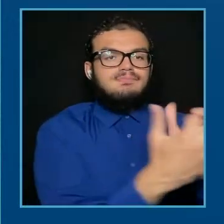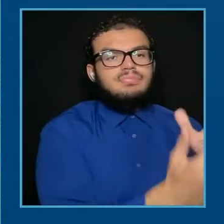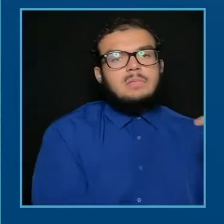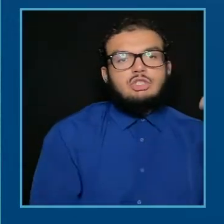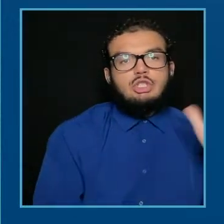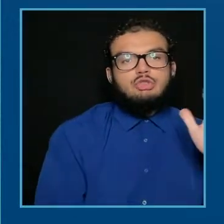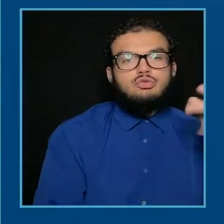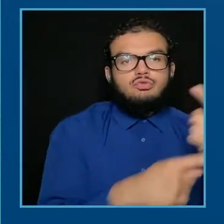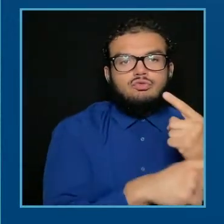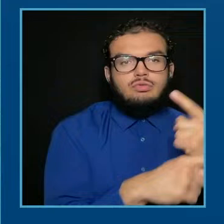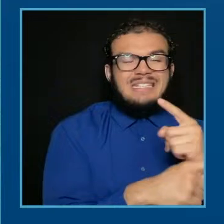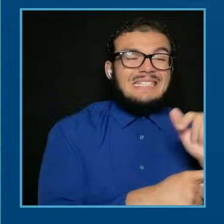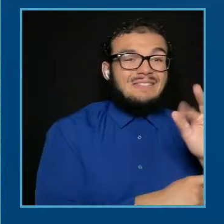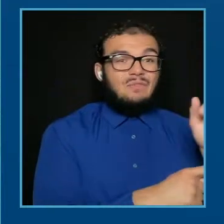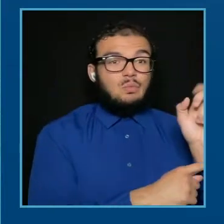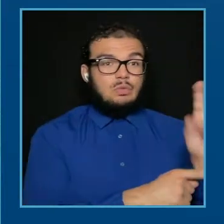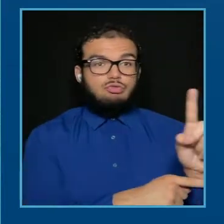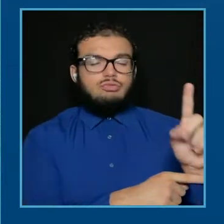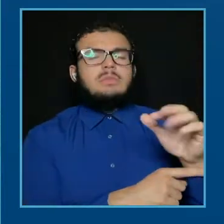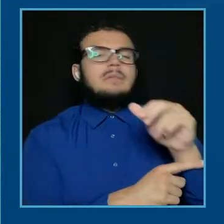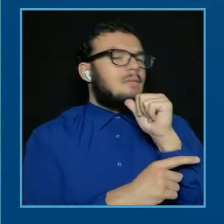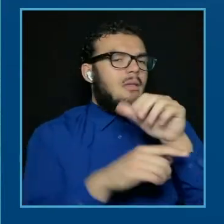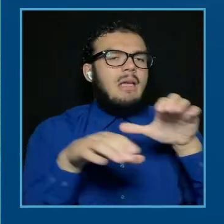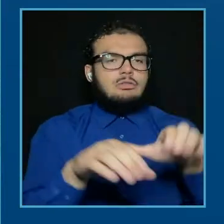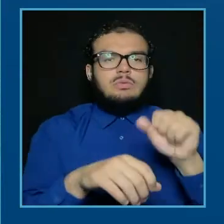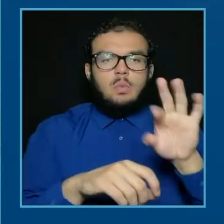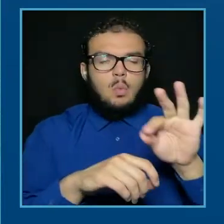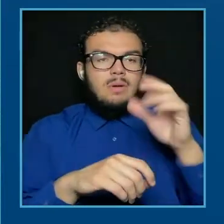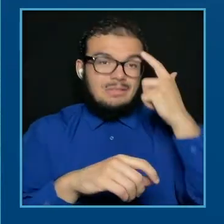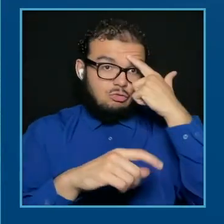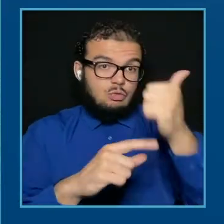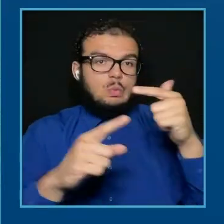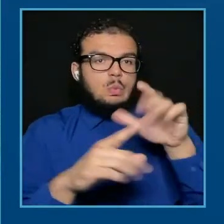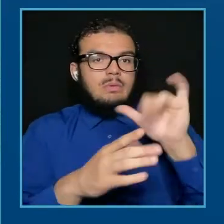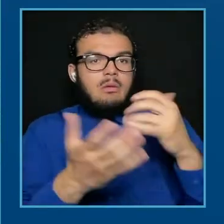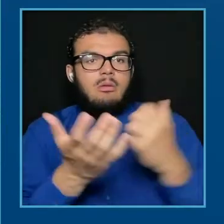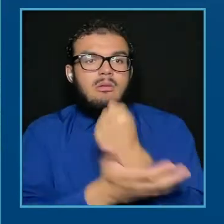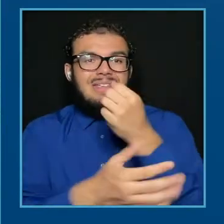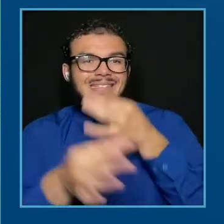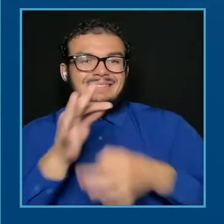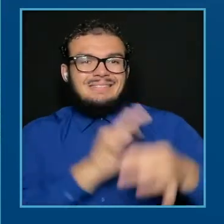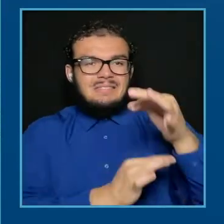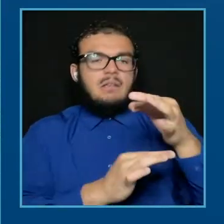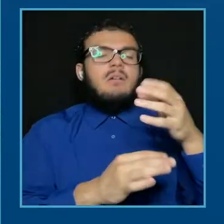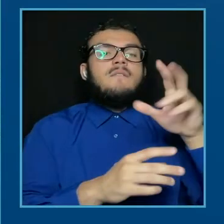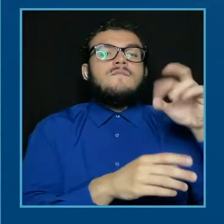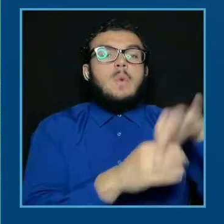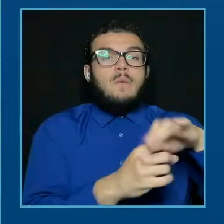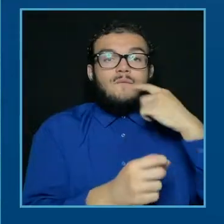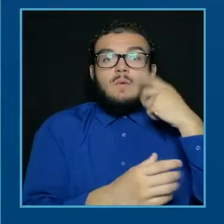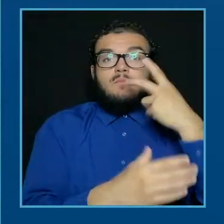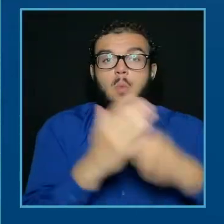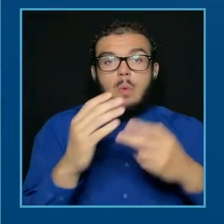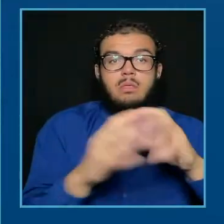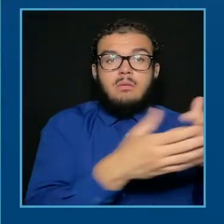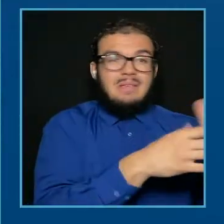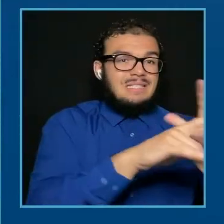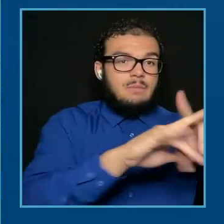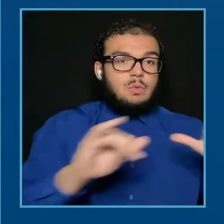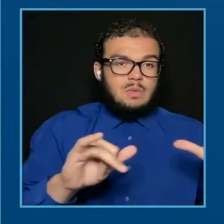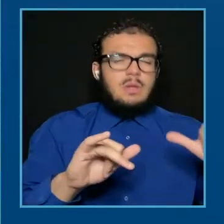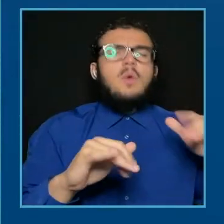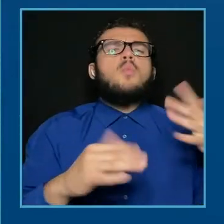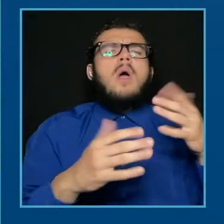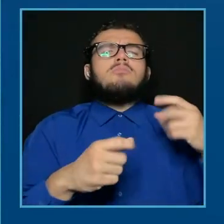is, if the chair does not exercise her discretion to do that, but instead takes the votes on both chairs simultaneously, what is the